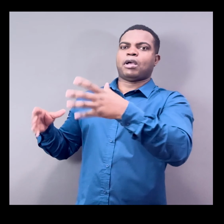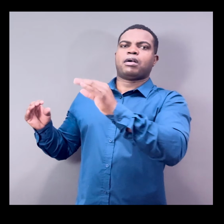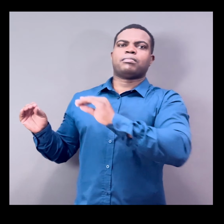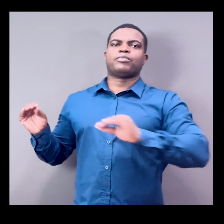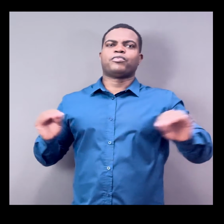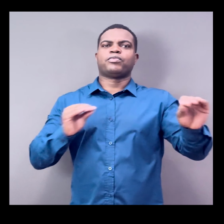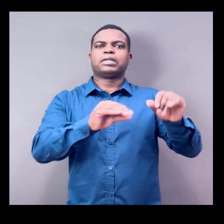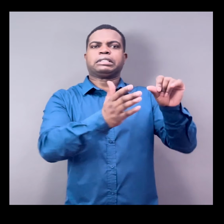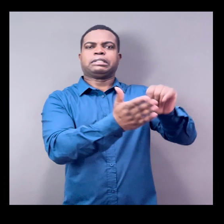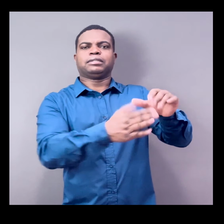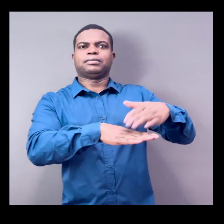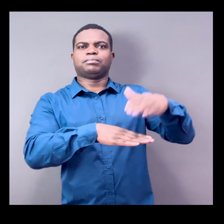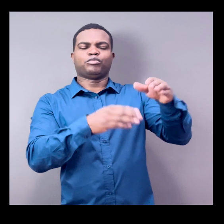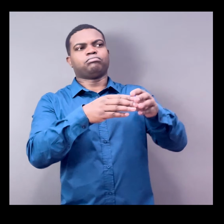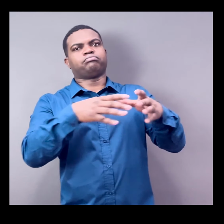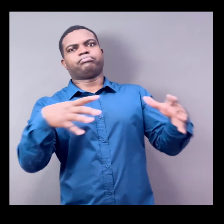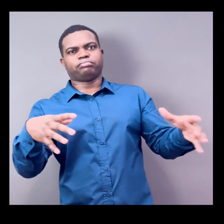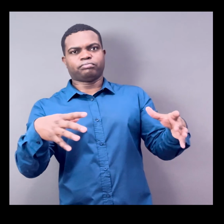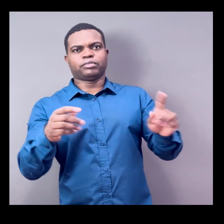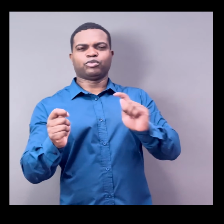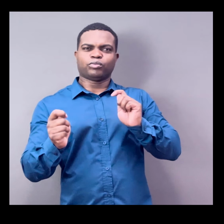urbanization, these